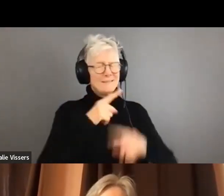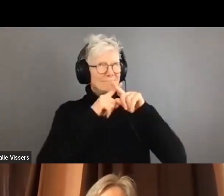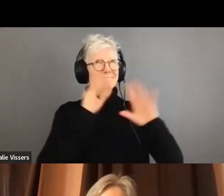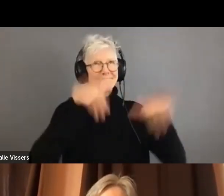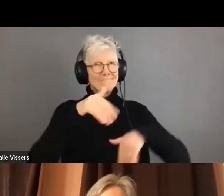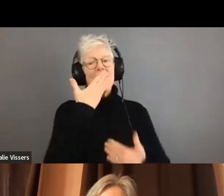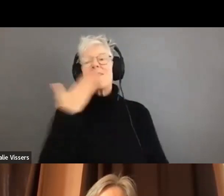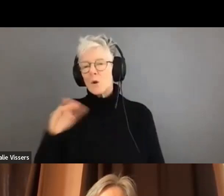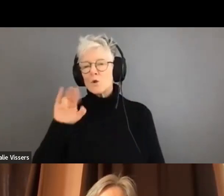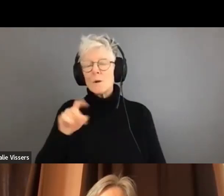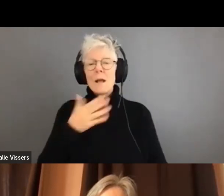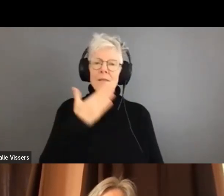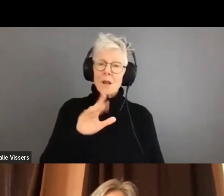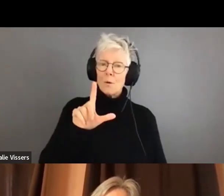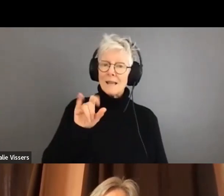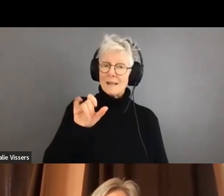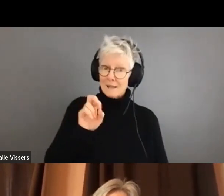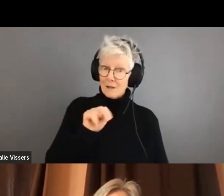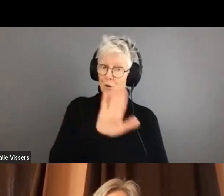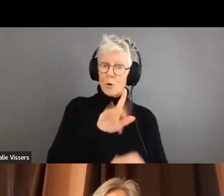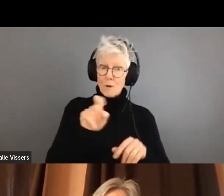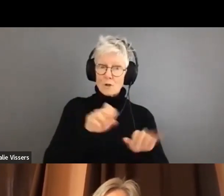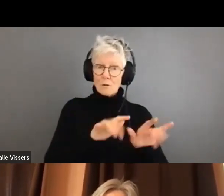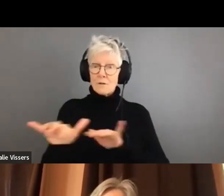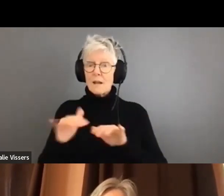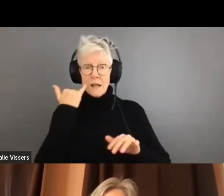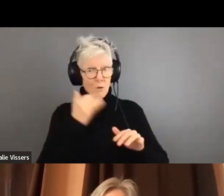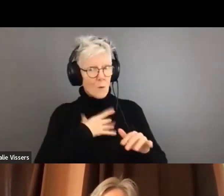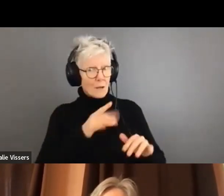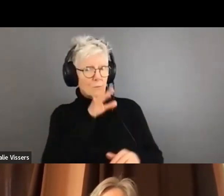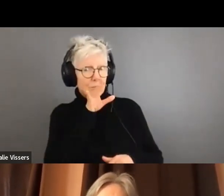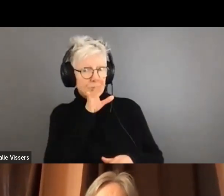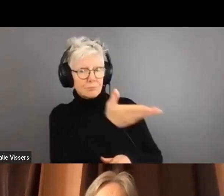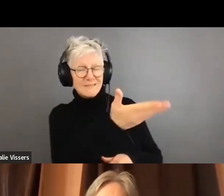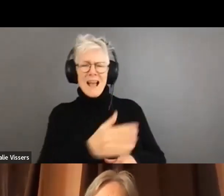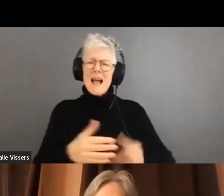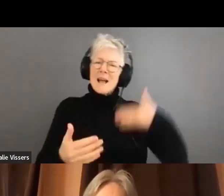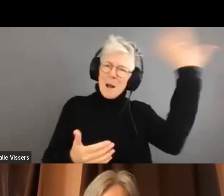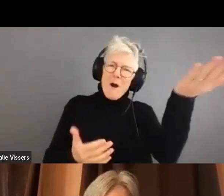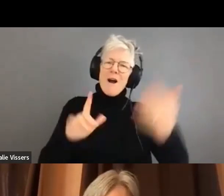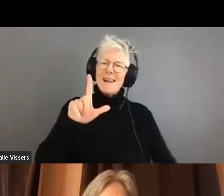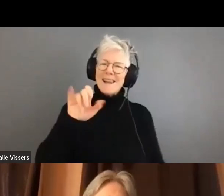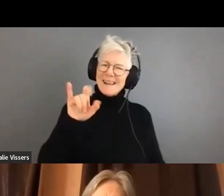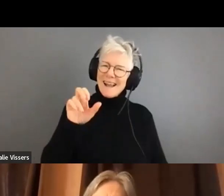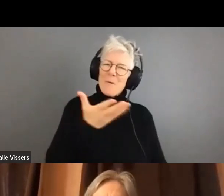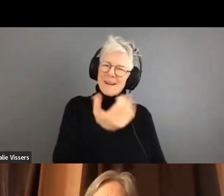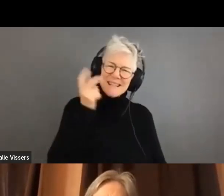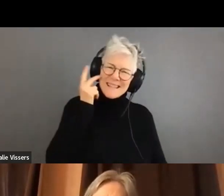Lyndon, thank you very much for dropping your question in the chat. We'd love to hear from you if you're comfortable to unmute yourself. Linda, come on. I want to hear this